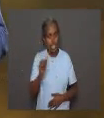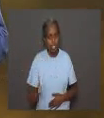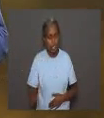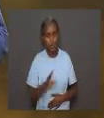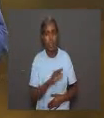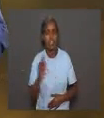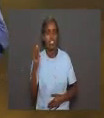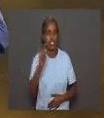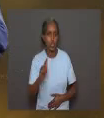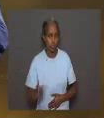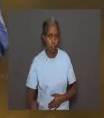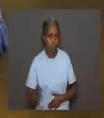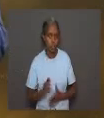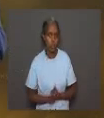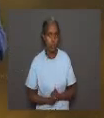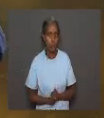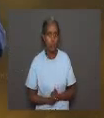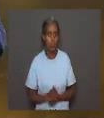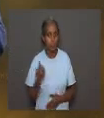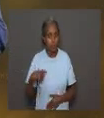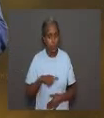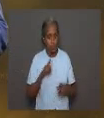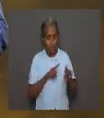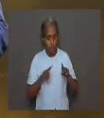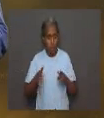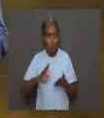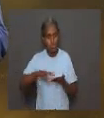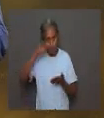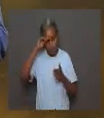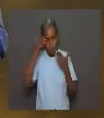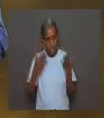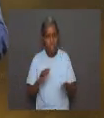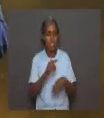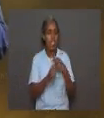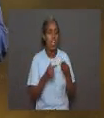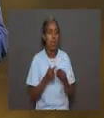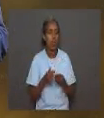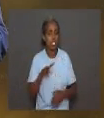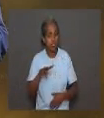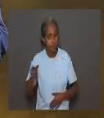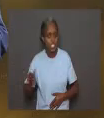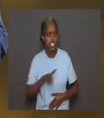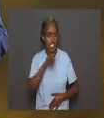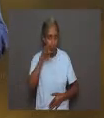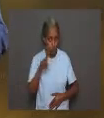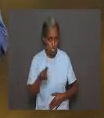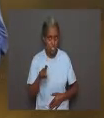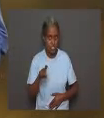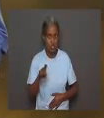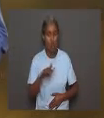and geometry. We also learned about the vector equations